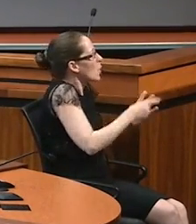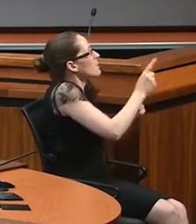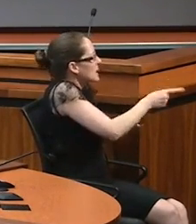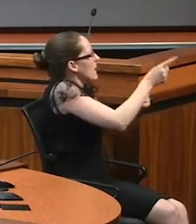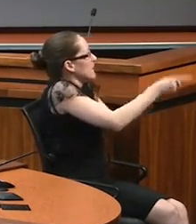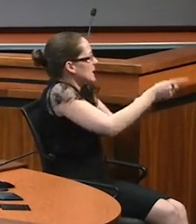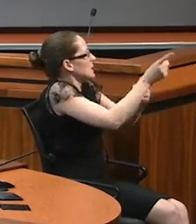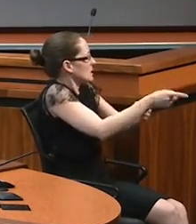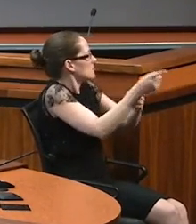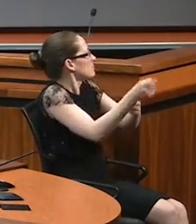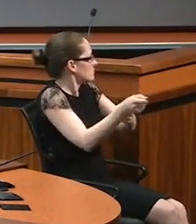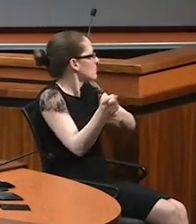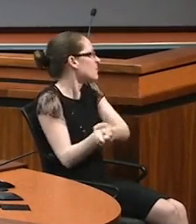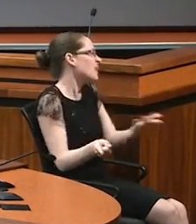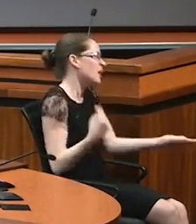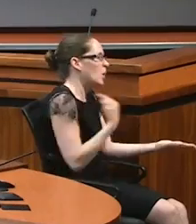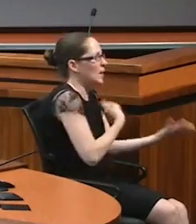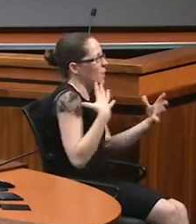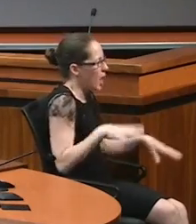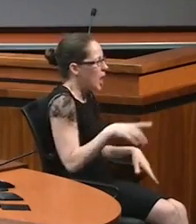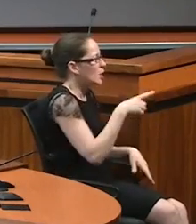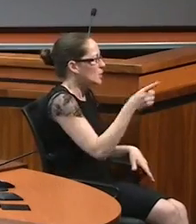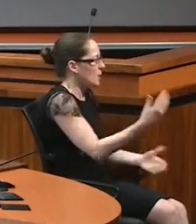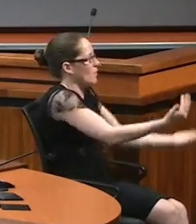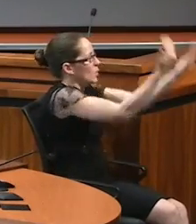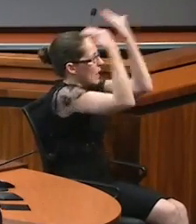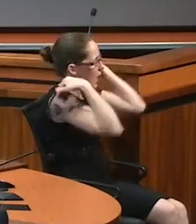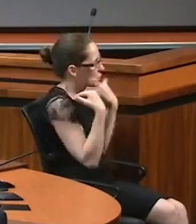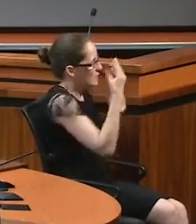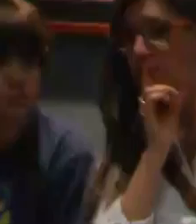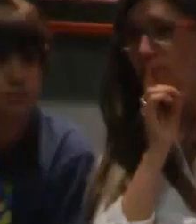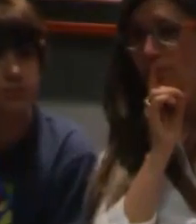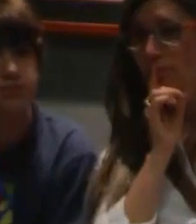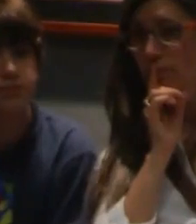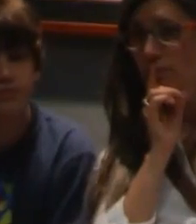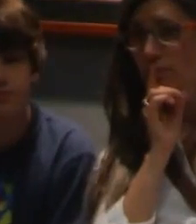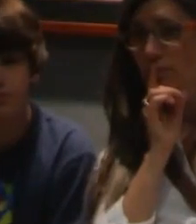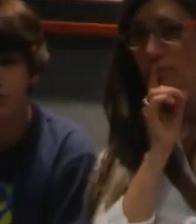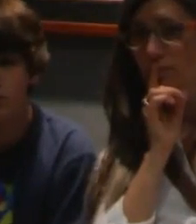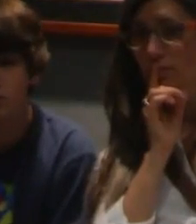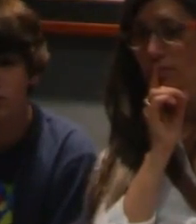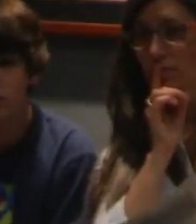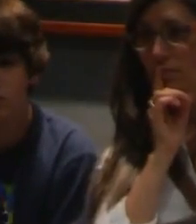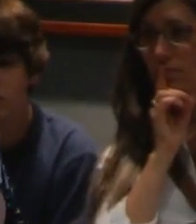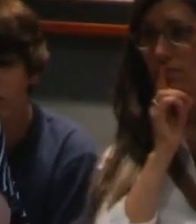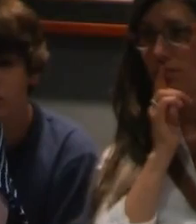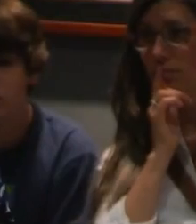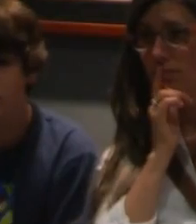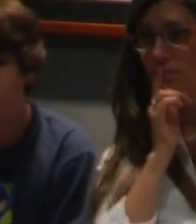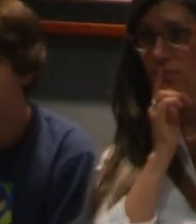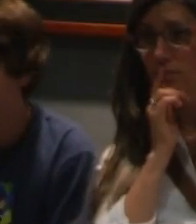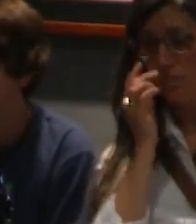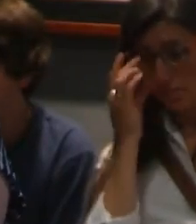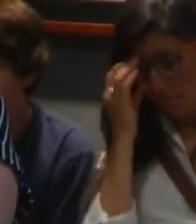not overwhelming with data tonight, we sort of focused on a few. I think that's what we're here for, though. You know, it's like we want everything. Be careful what you wish for. Another question is,